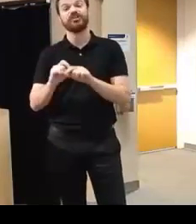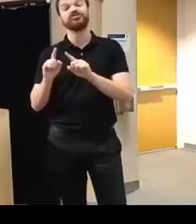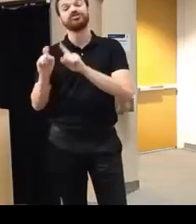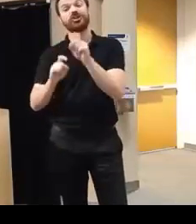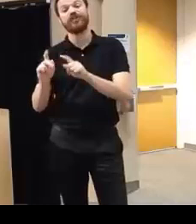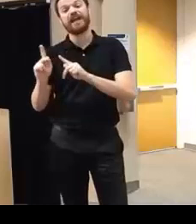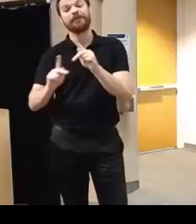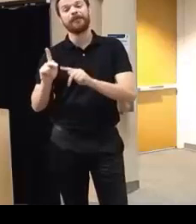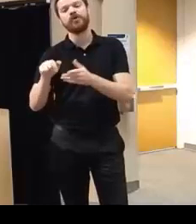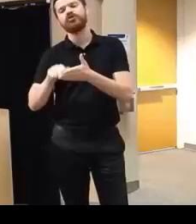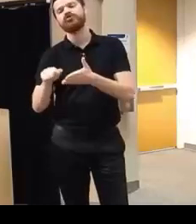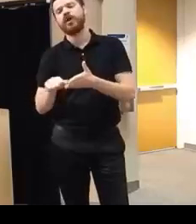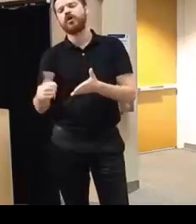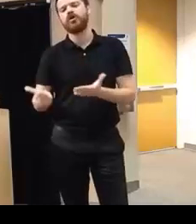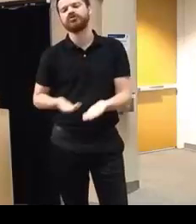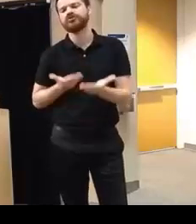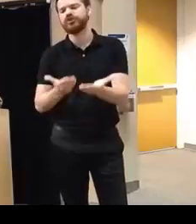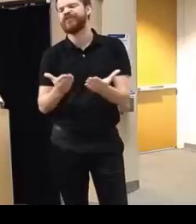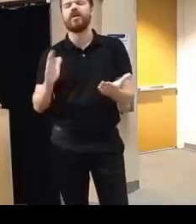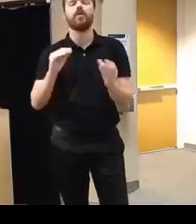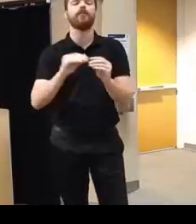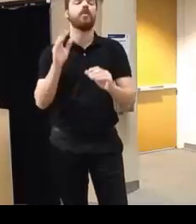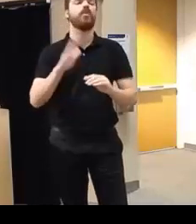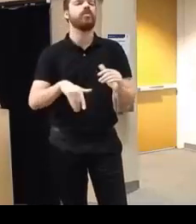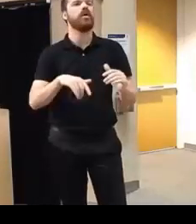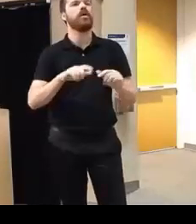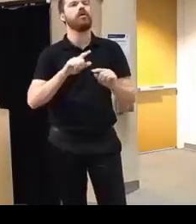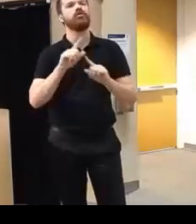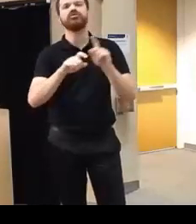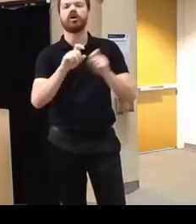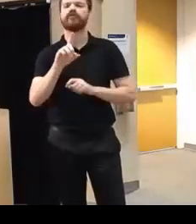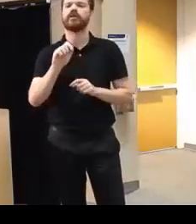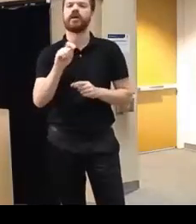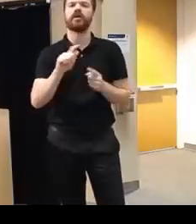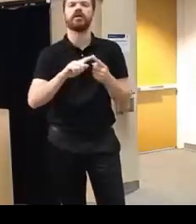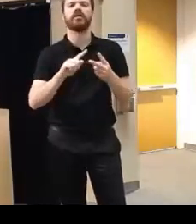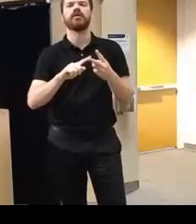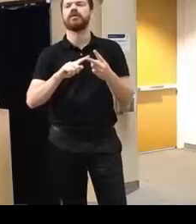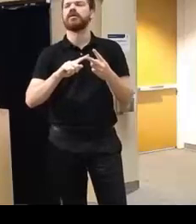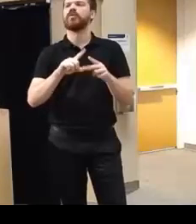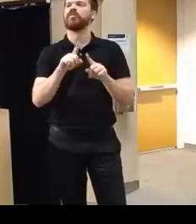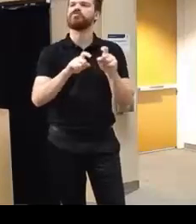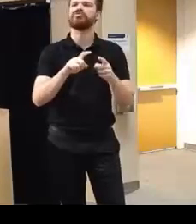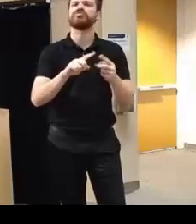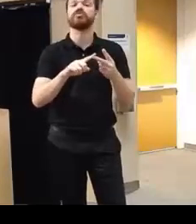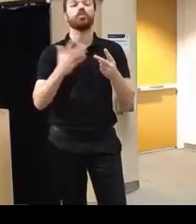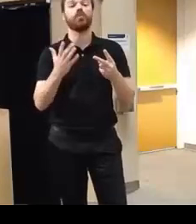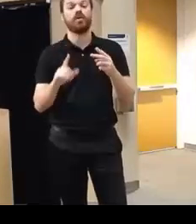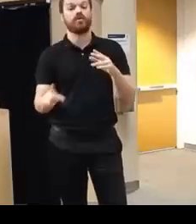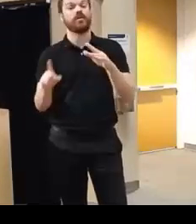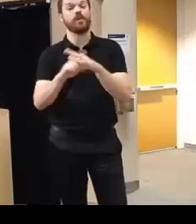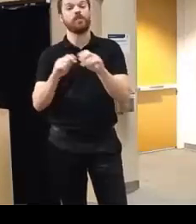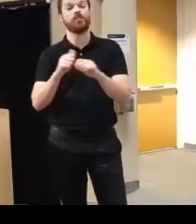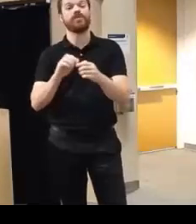where people could kind of write in other suggestions beyond just the survey data and consensus questions. And the sorts of things that came out in the